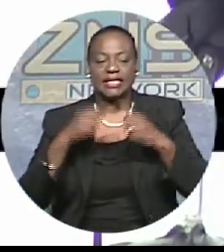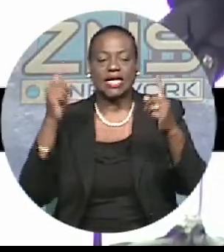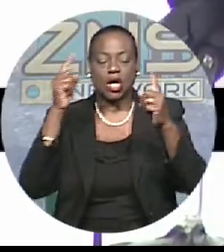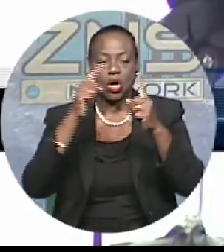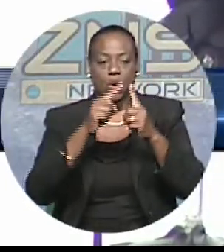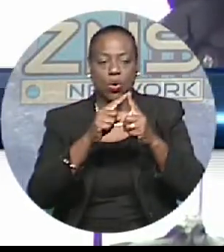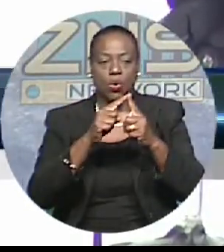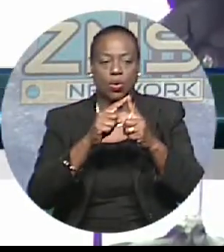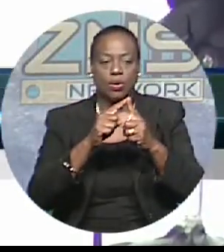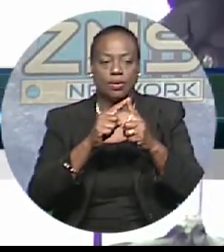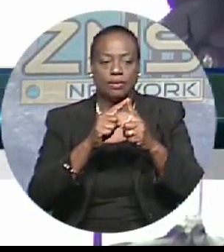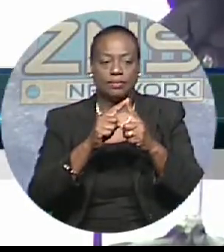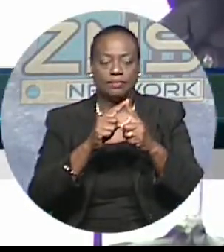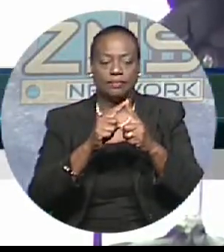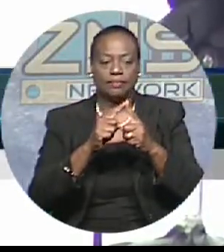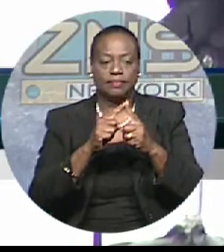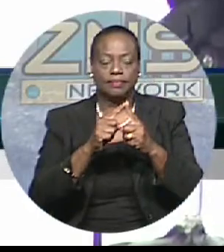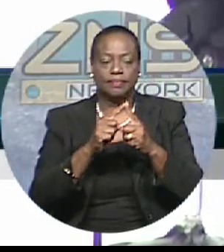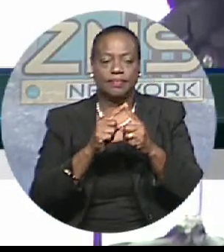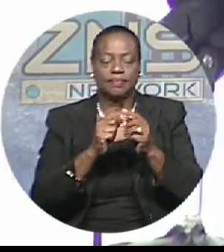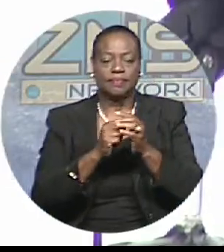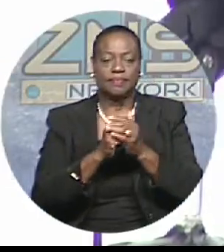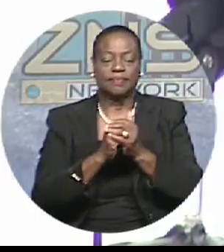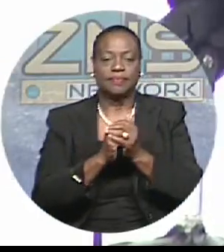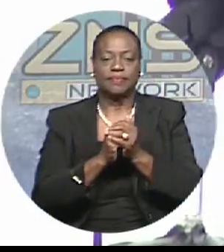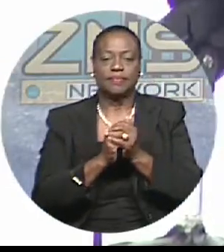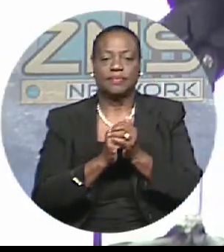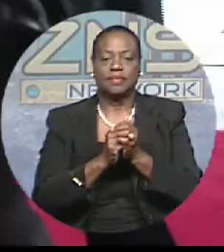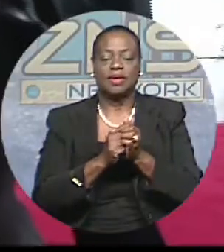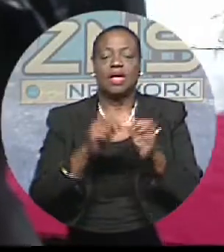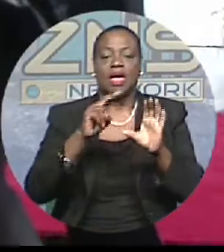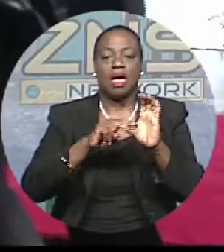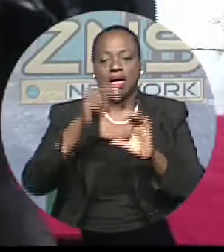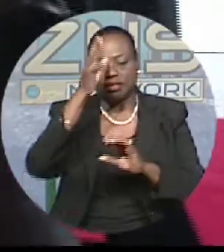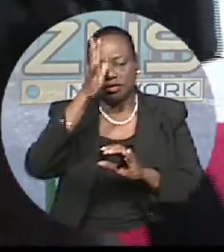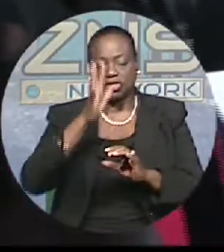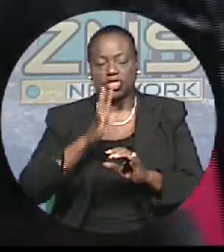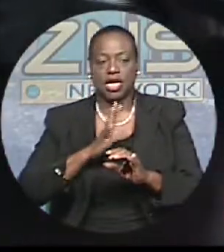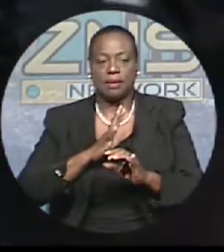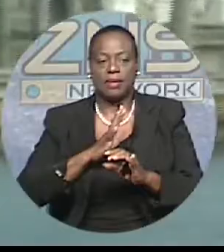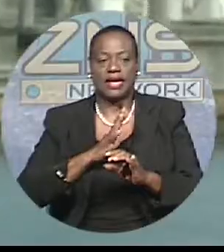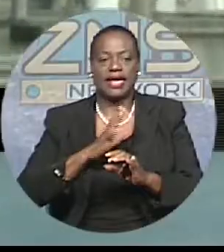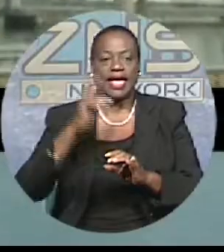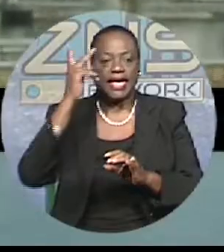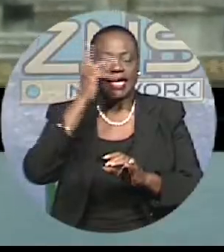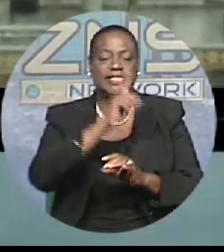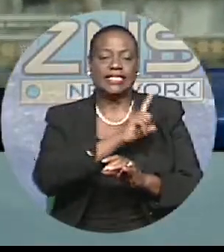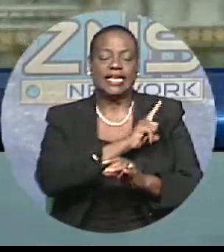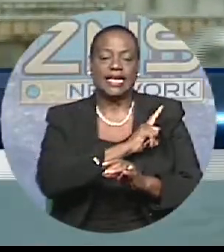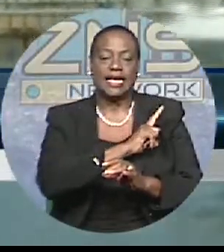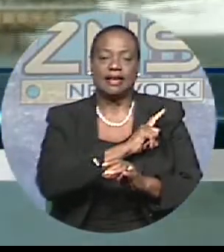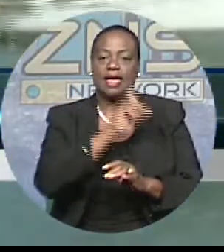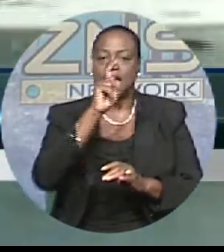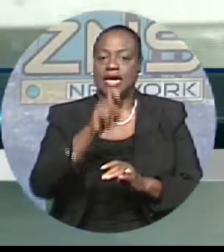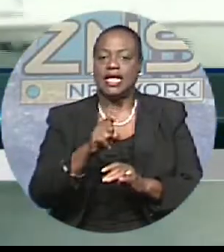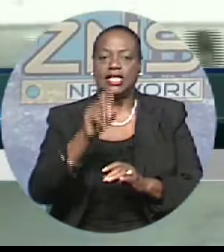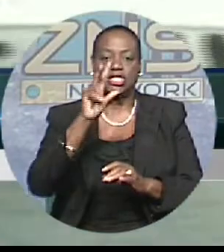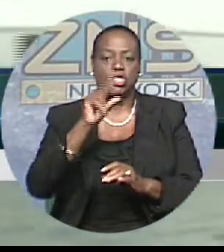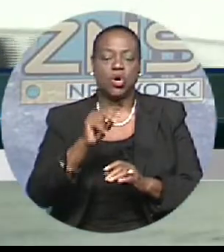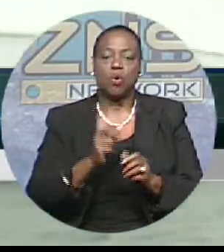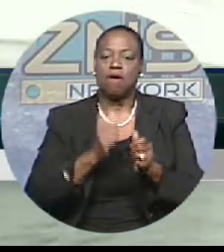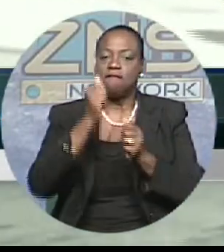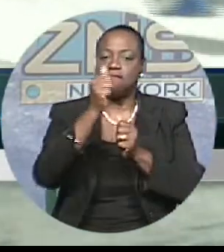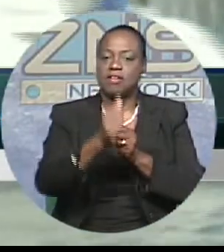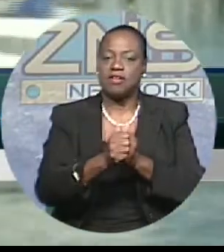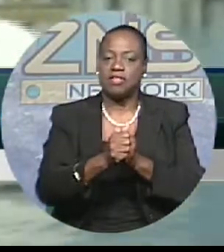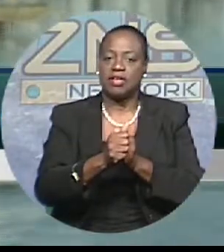is instant Bahamas. Chairman of the Genting Group and owner of Resorts World Bimini, KT Lin, needs no further convincing that his